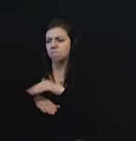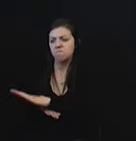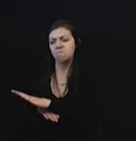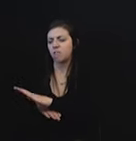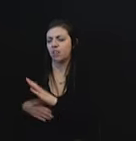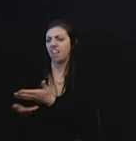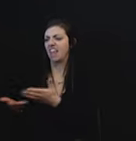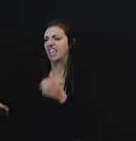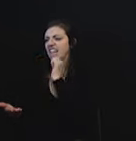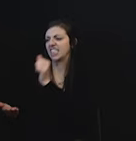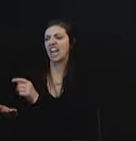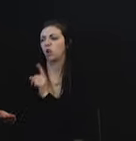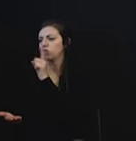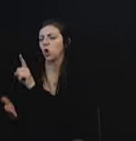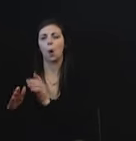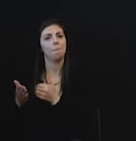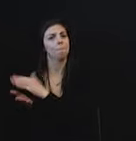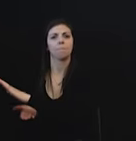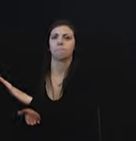truth.